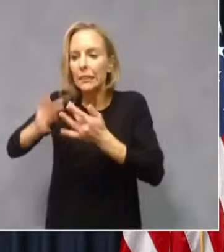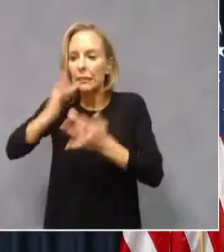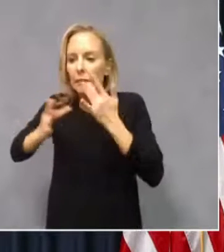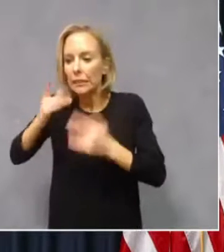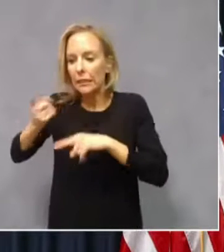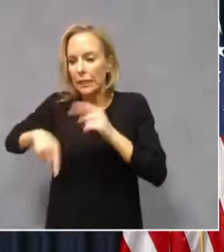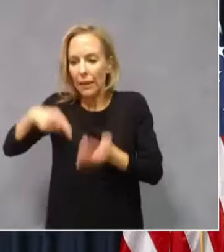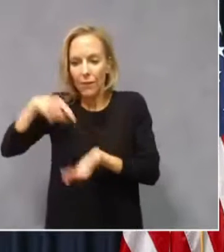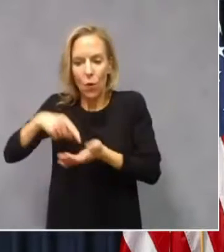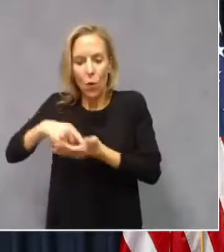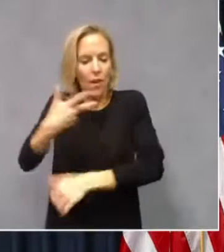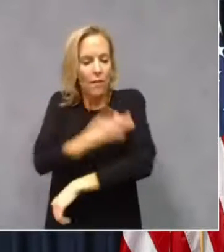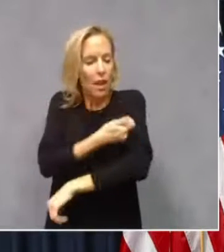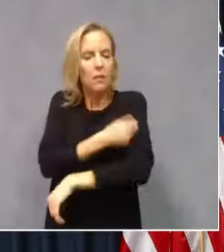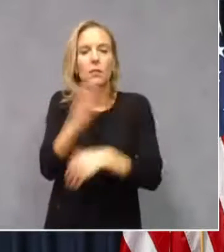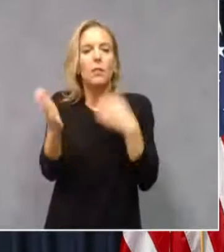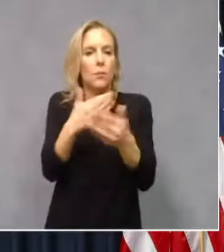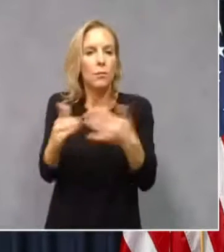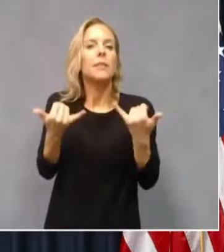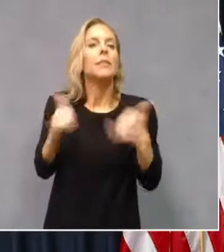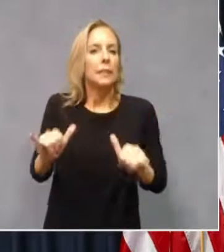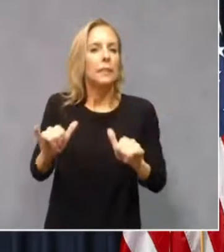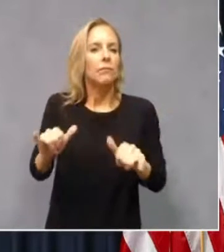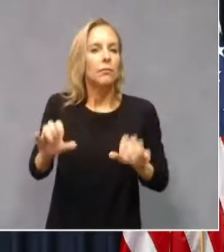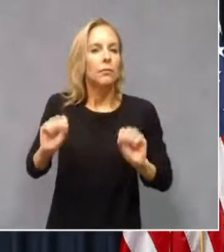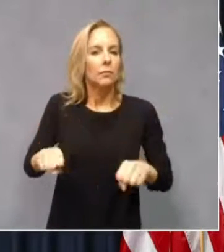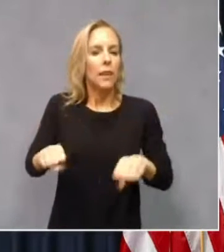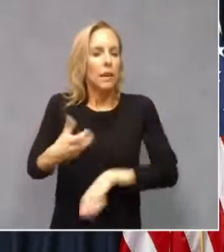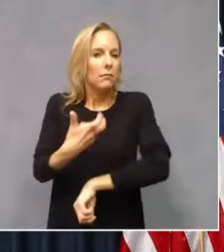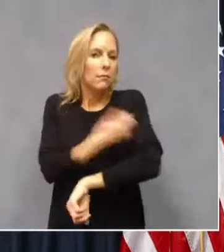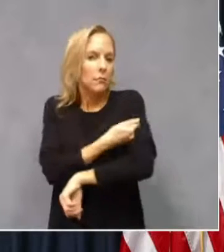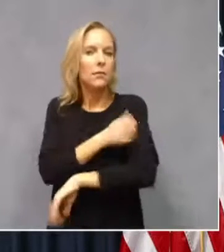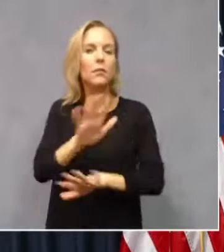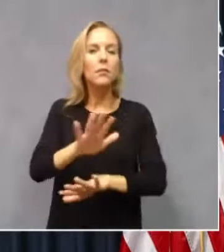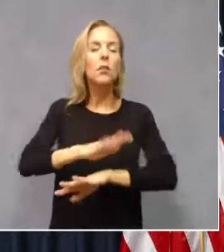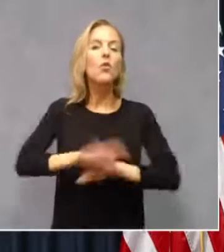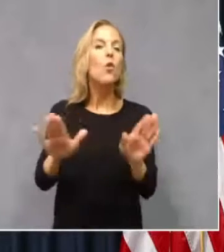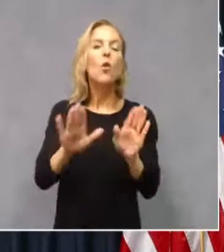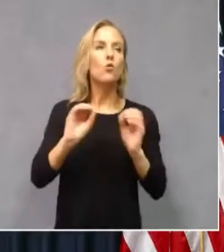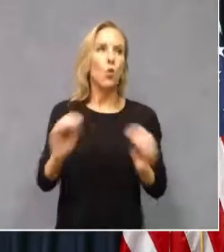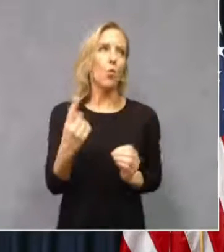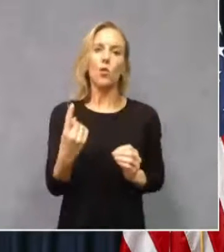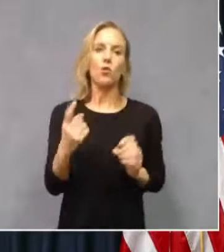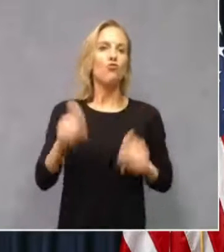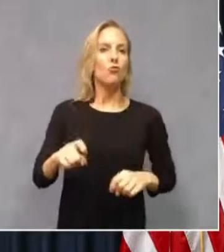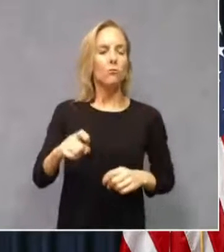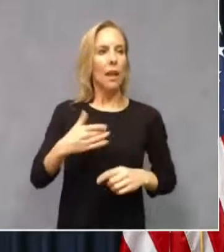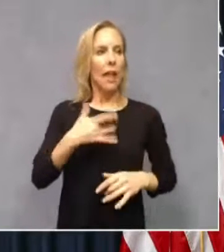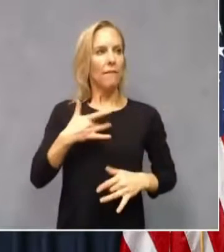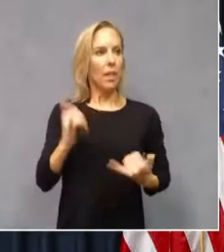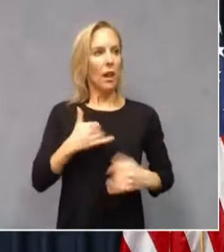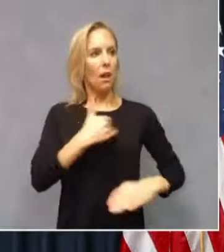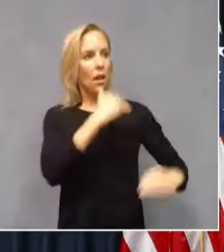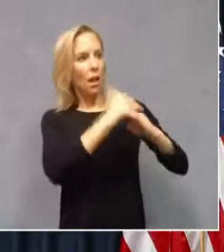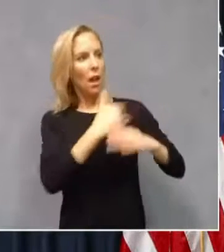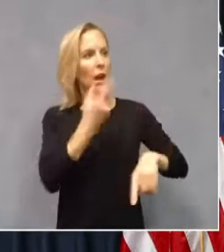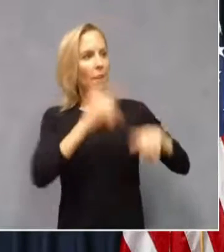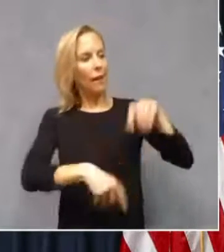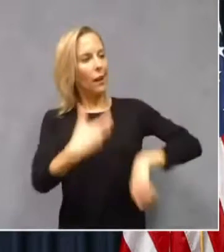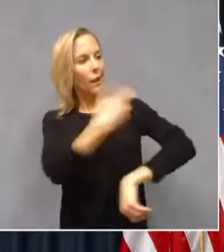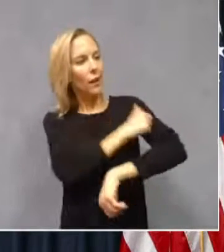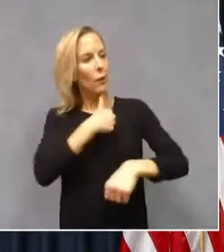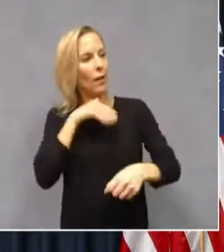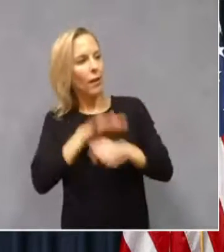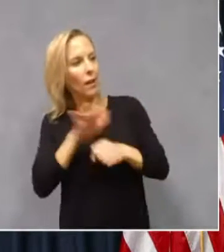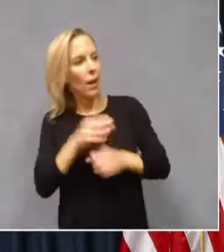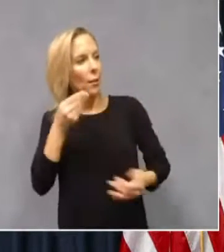can still get it. No one should have a barrier to getting this vaccine if they want it